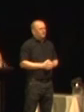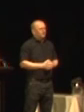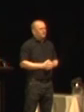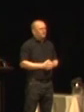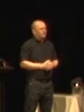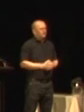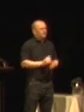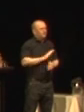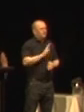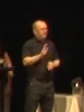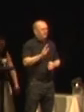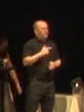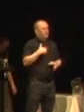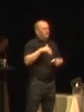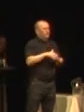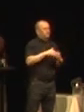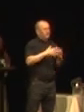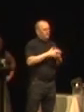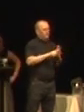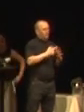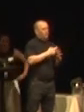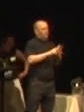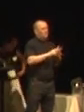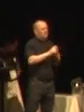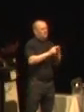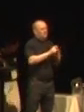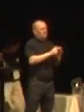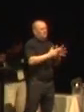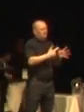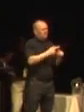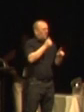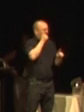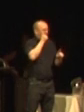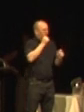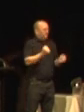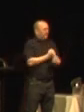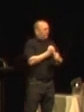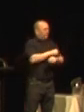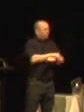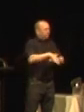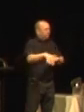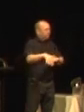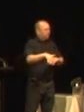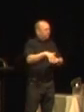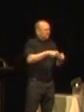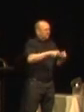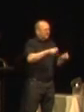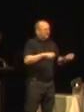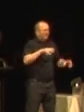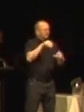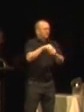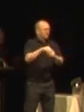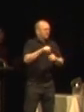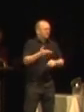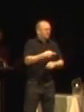As a Wikipedian, I need no convincing of the power of grassroots citizen involvement, and I totally buy